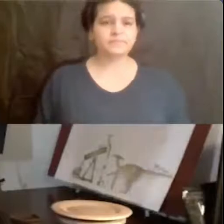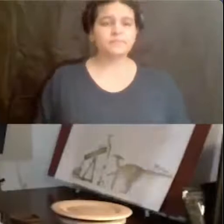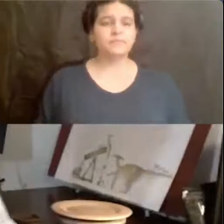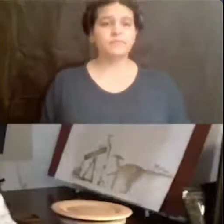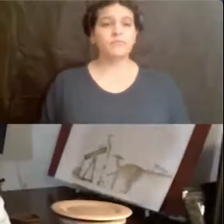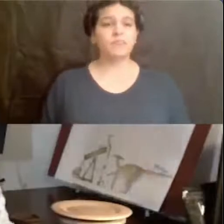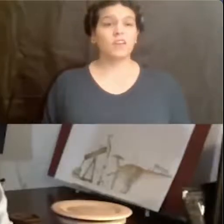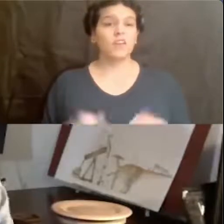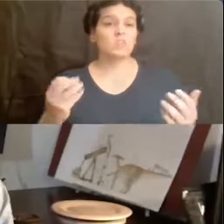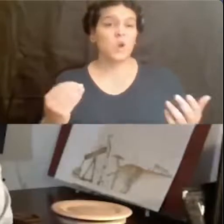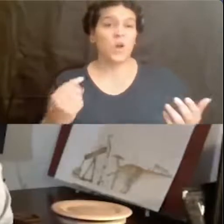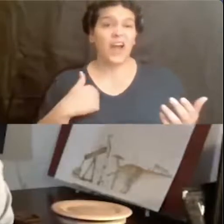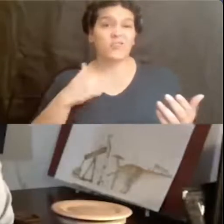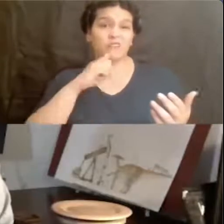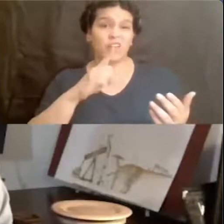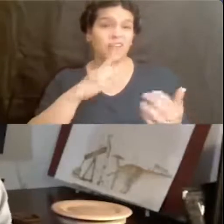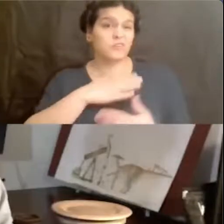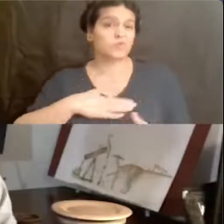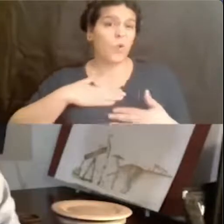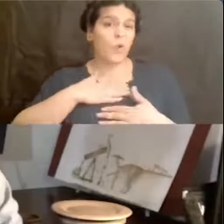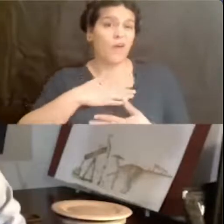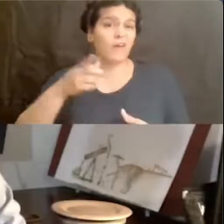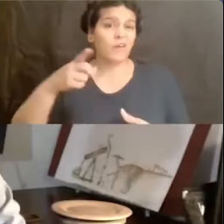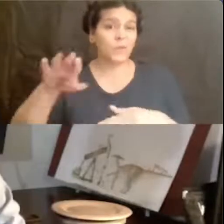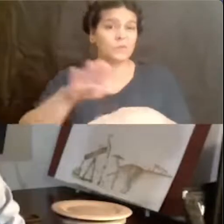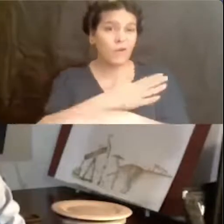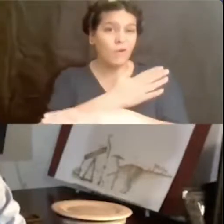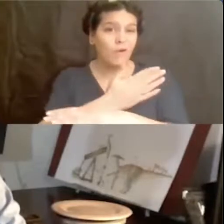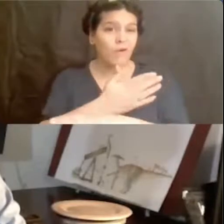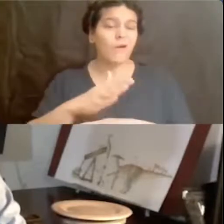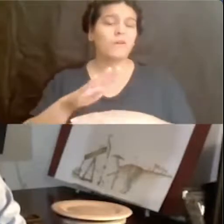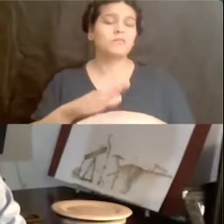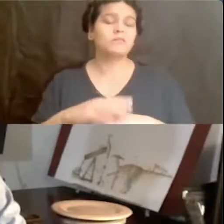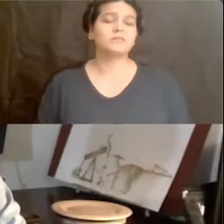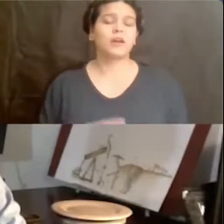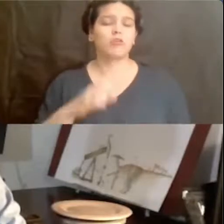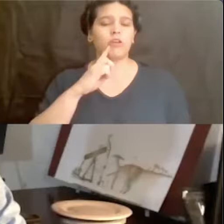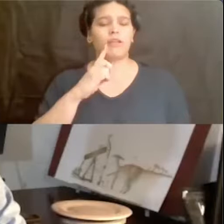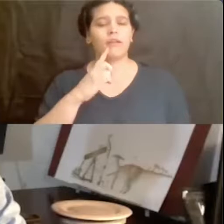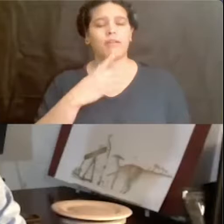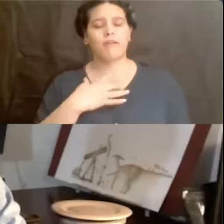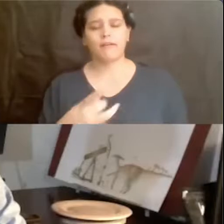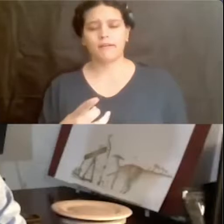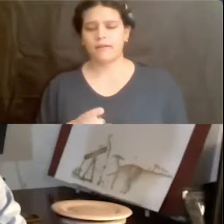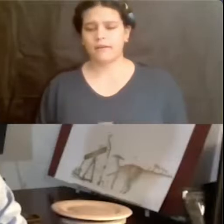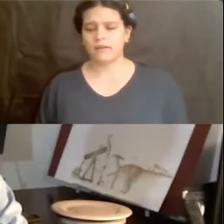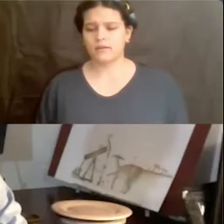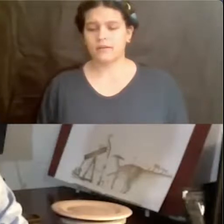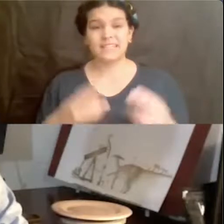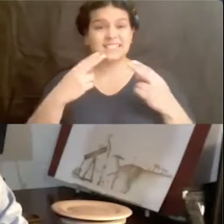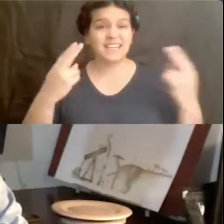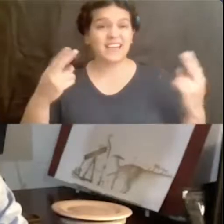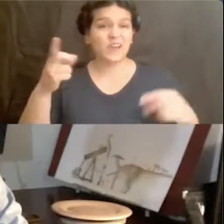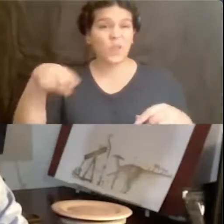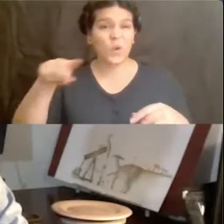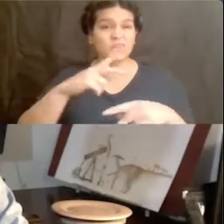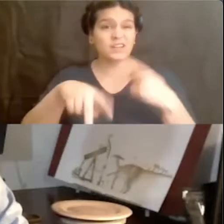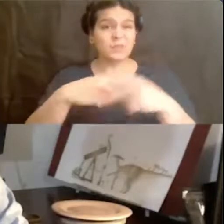So I really like those songs. I really like singing those songs a